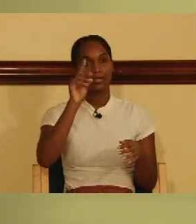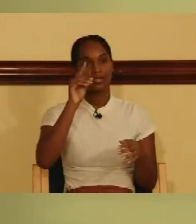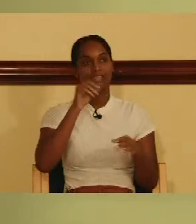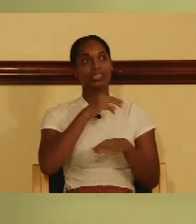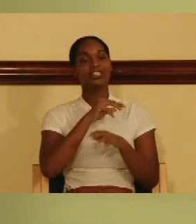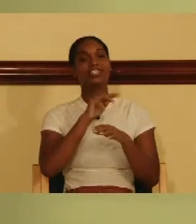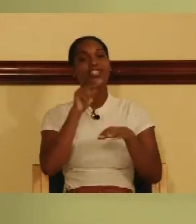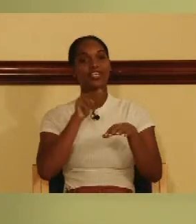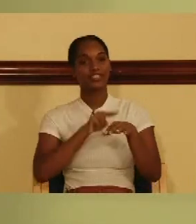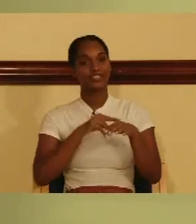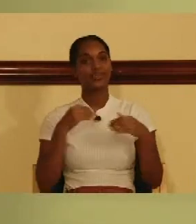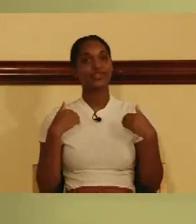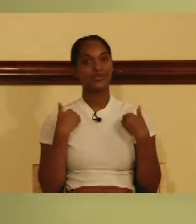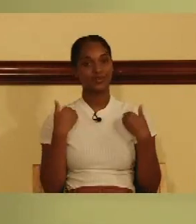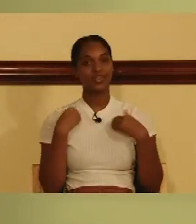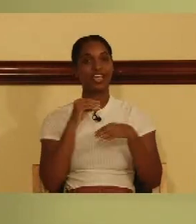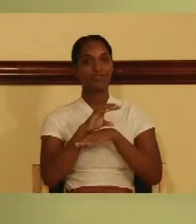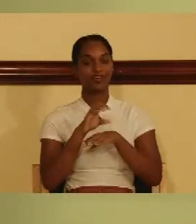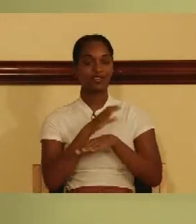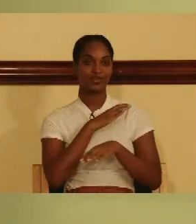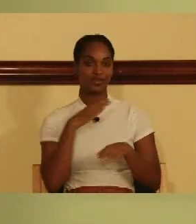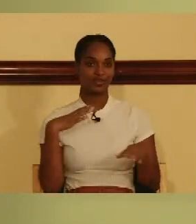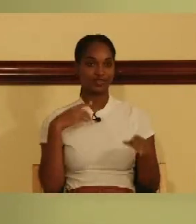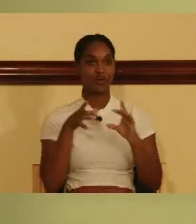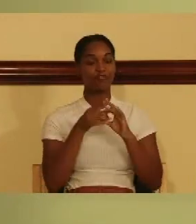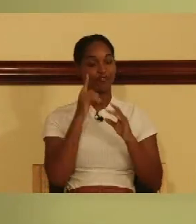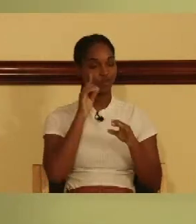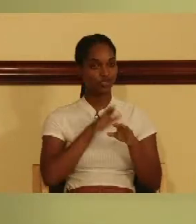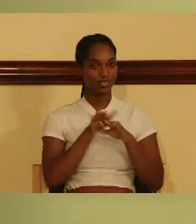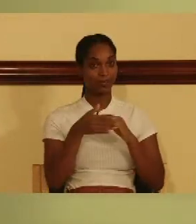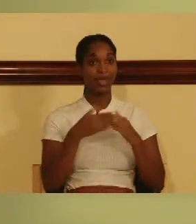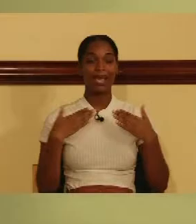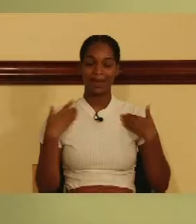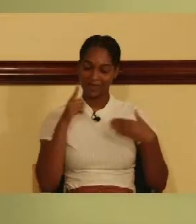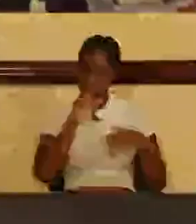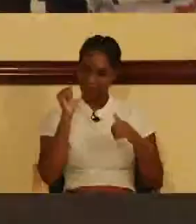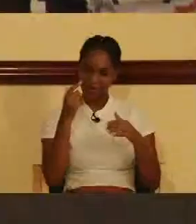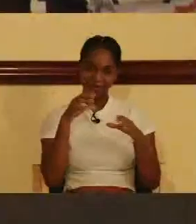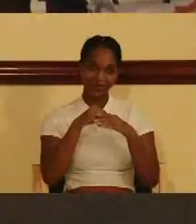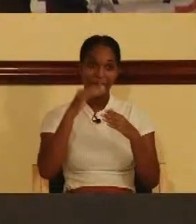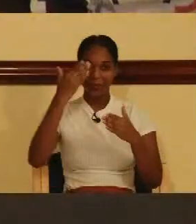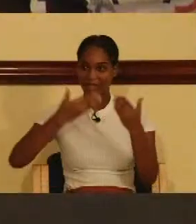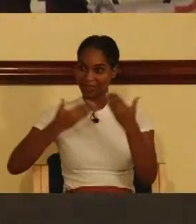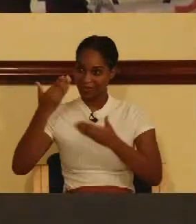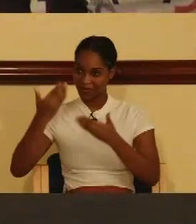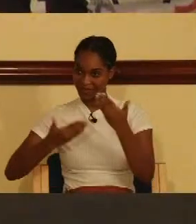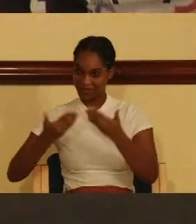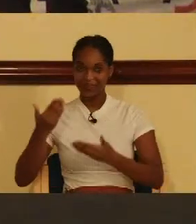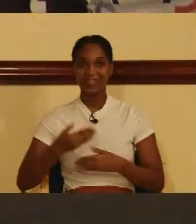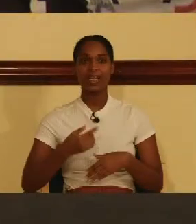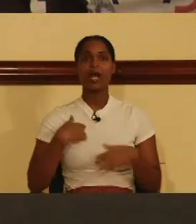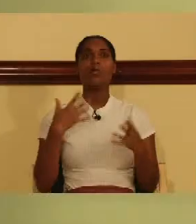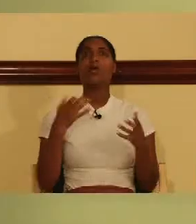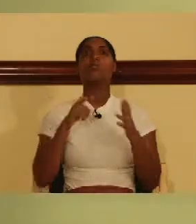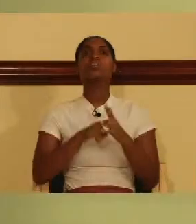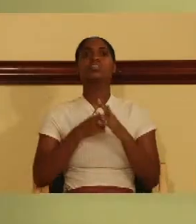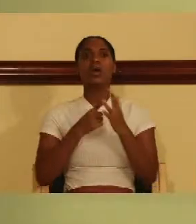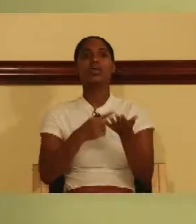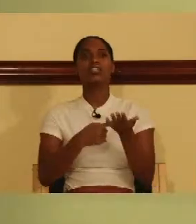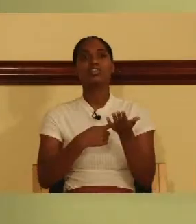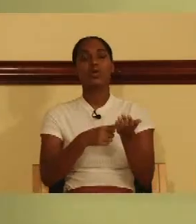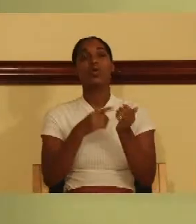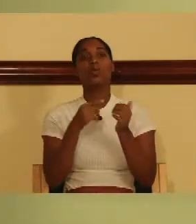Council of Jamaica. Of course, we're happy that all of you are able to join us. Welcome. And we're going to start off the discussion